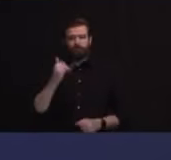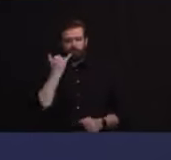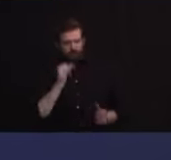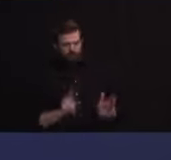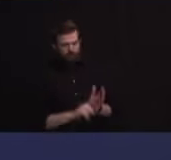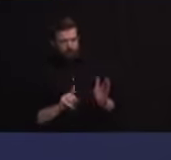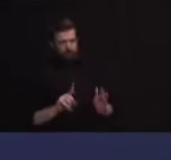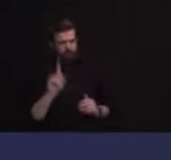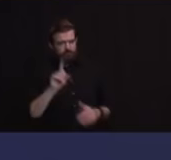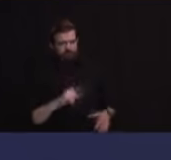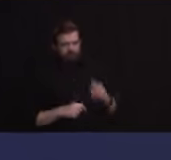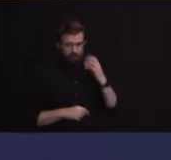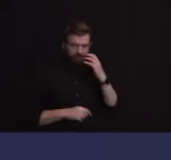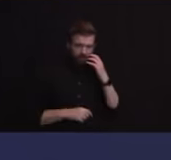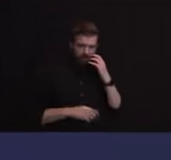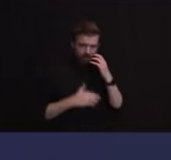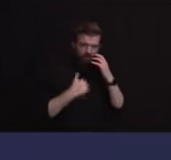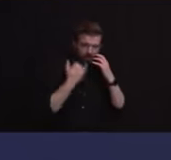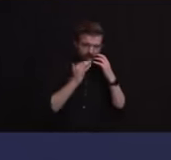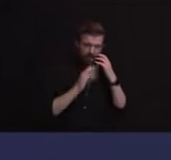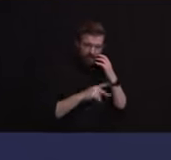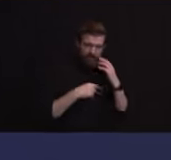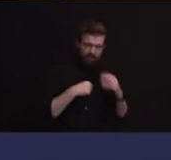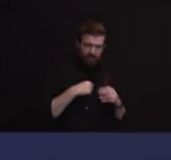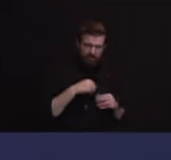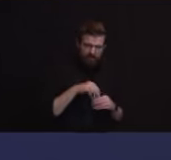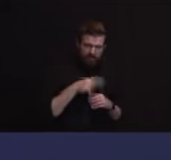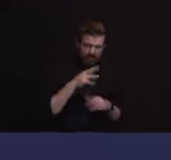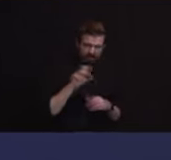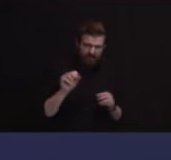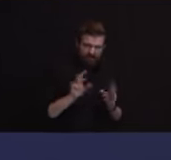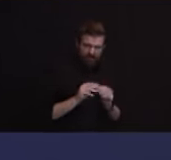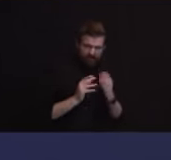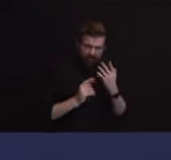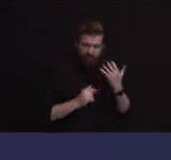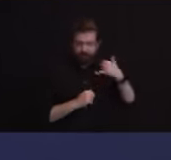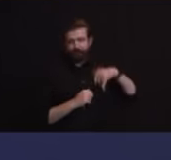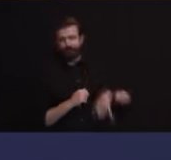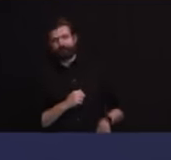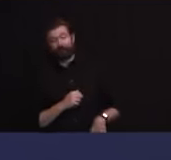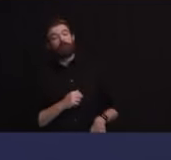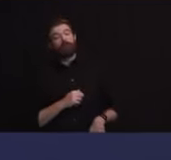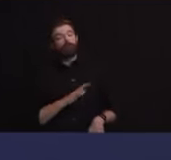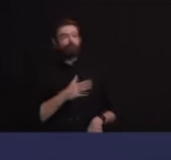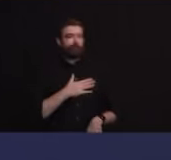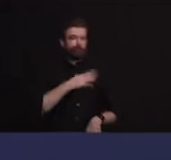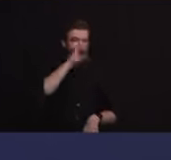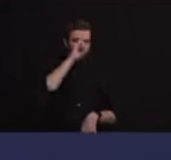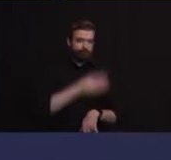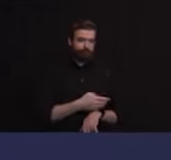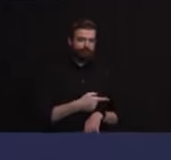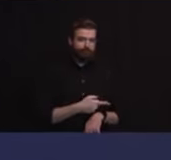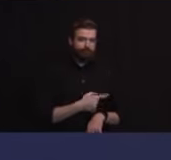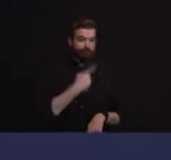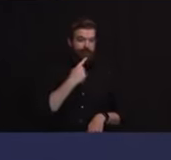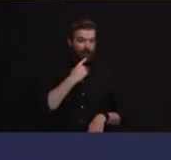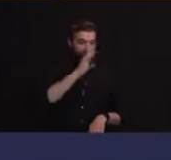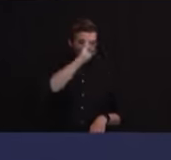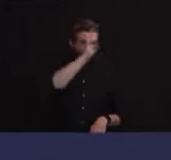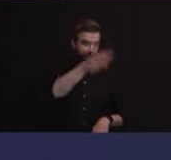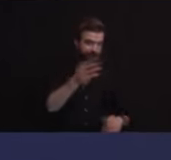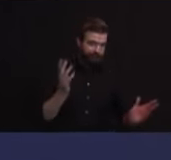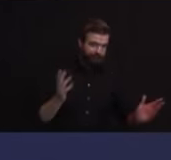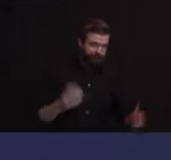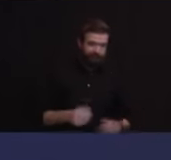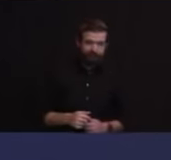Can I call you back in a few? I'm in a press conference. Thanks. That was my son, Charlie, who said to say hi. Go ahead, Nikita. Hi,